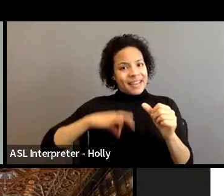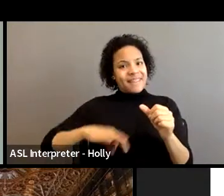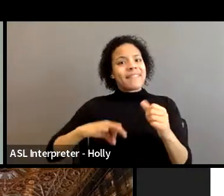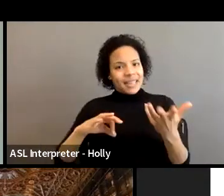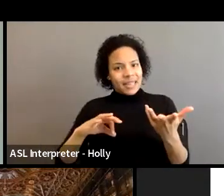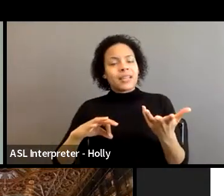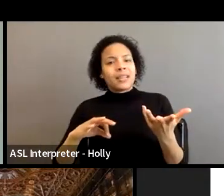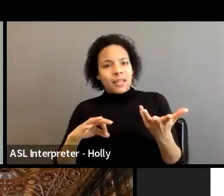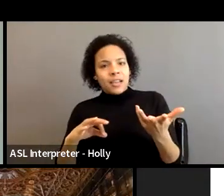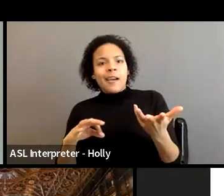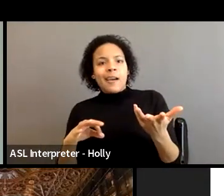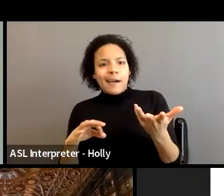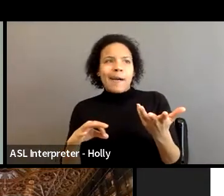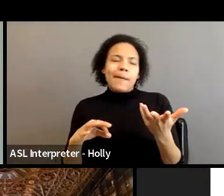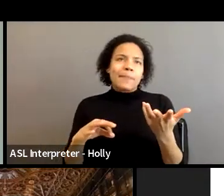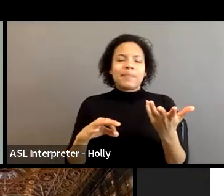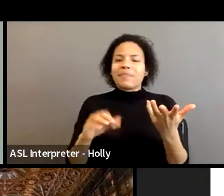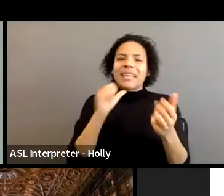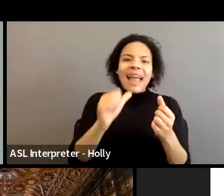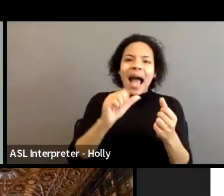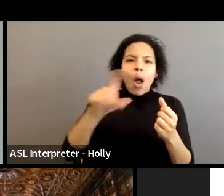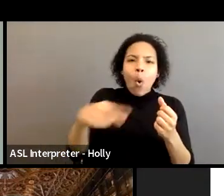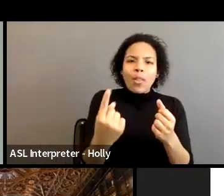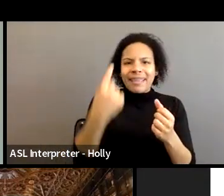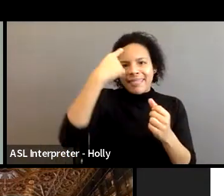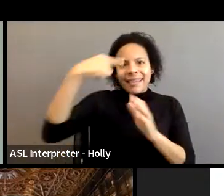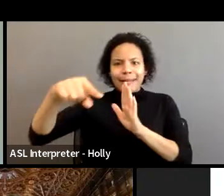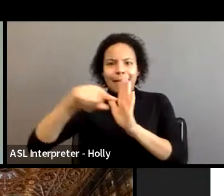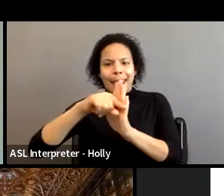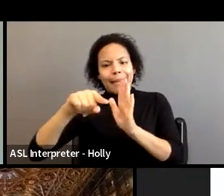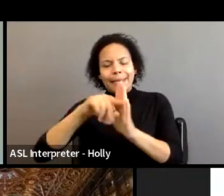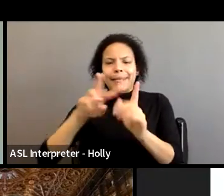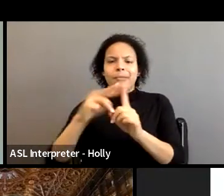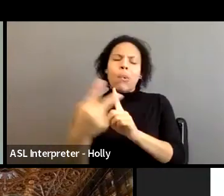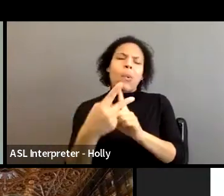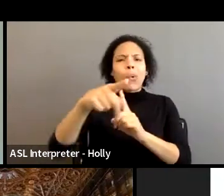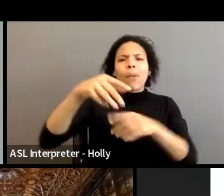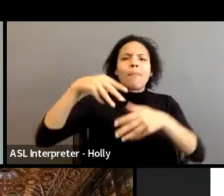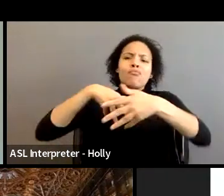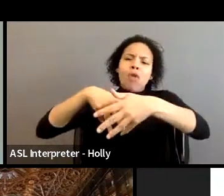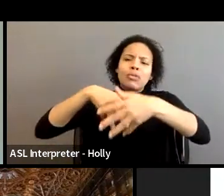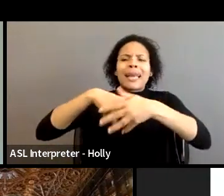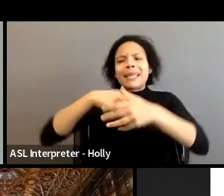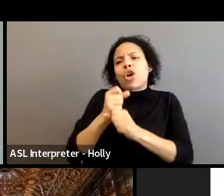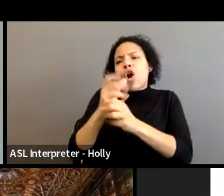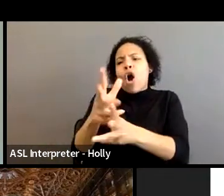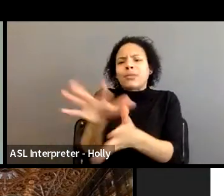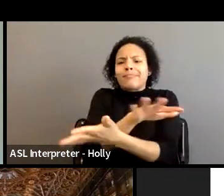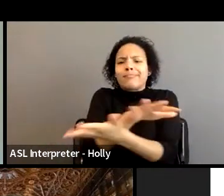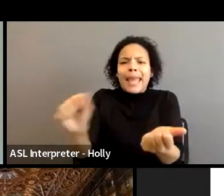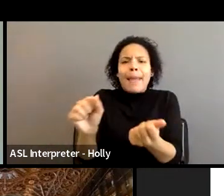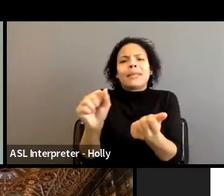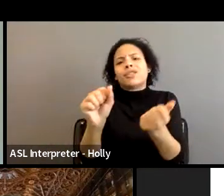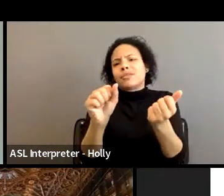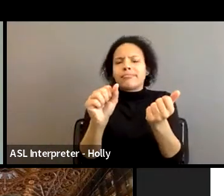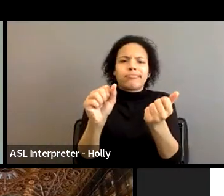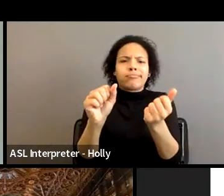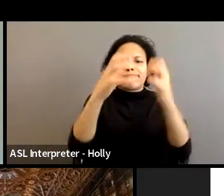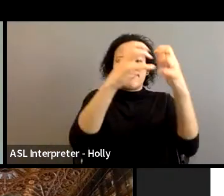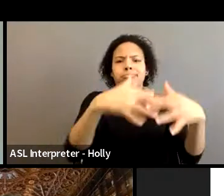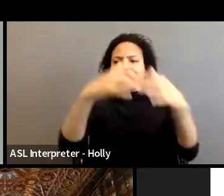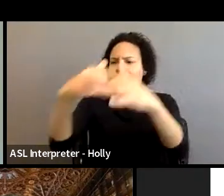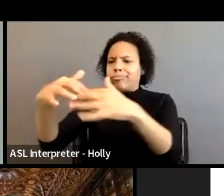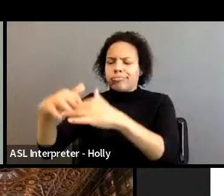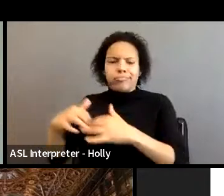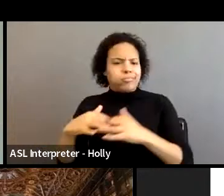disrupt things, but understanding that the values that students have beyond their academic success, beyond their academic contributions in society,